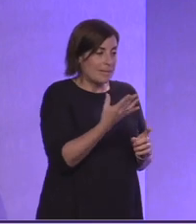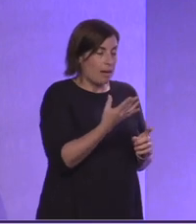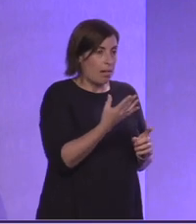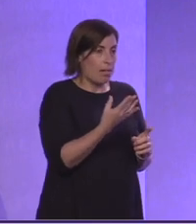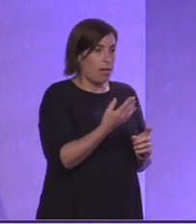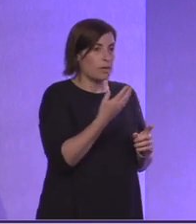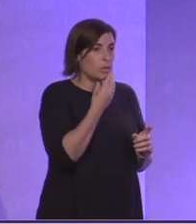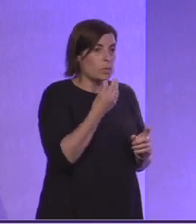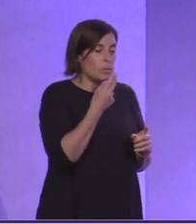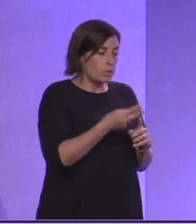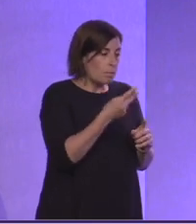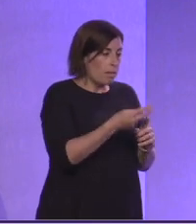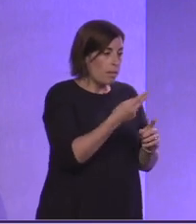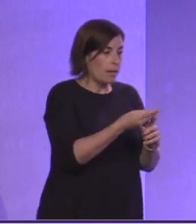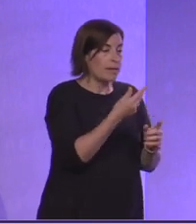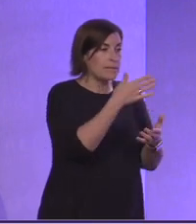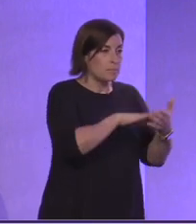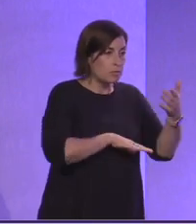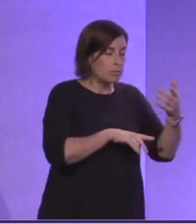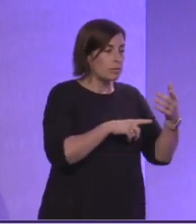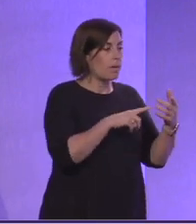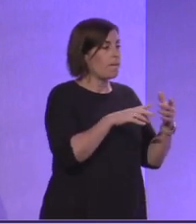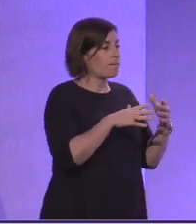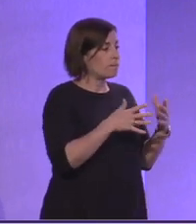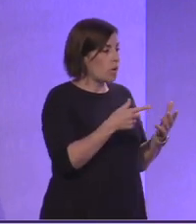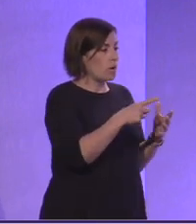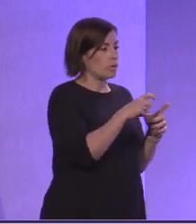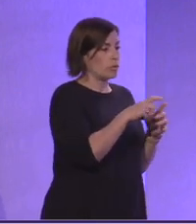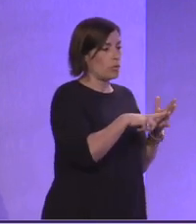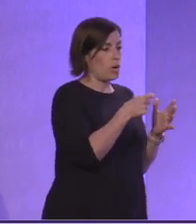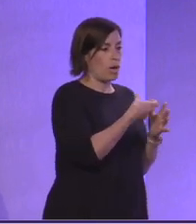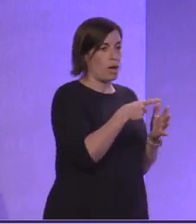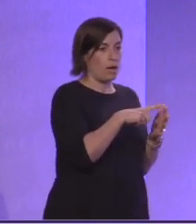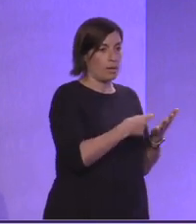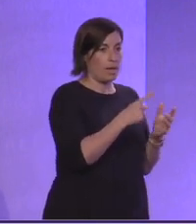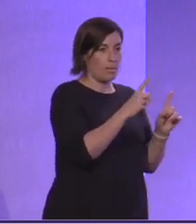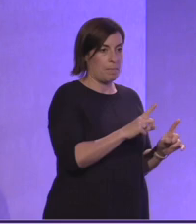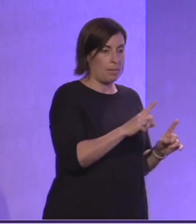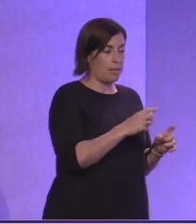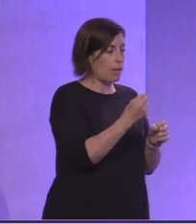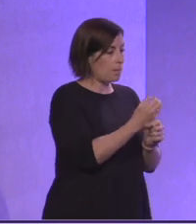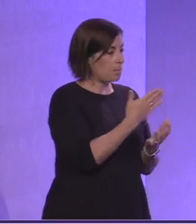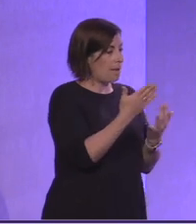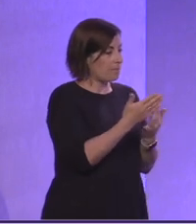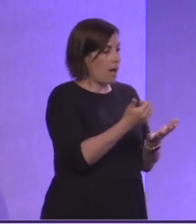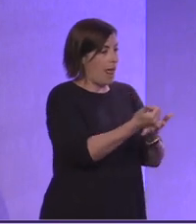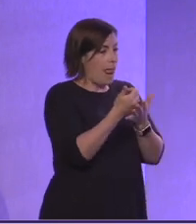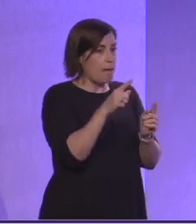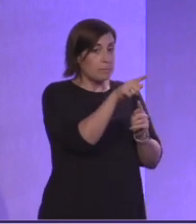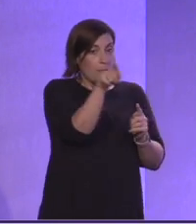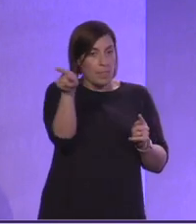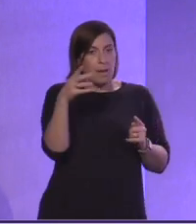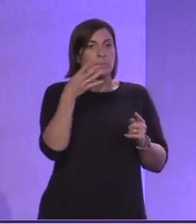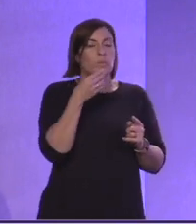reusable experience for people that want to use Docker and people that don't want to use Docker. The makefile helps us do that. The